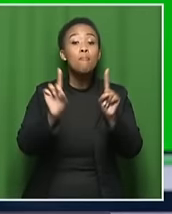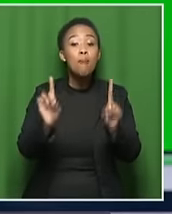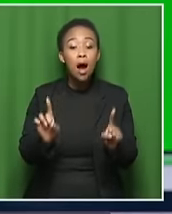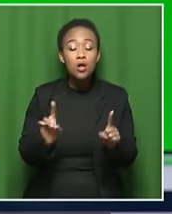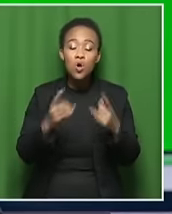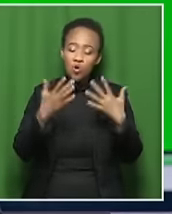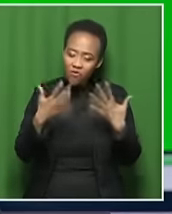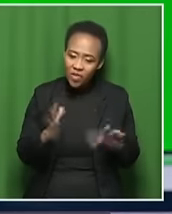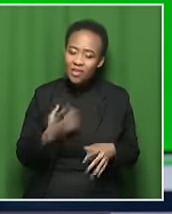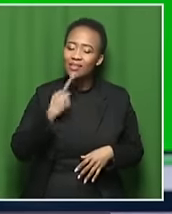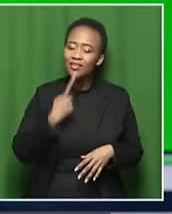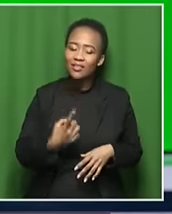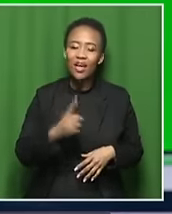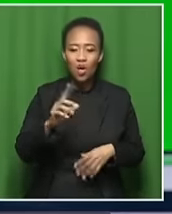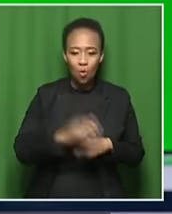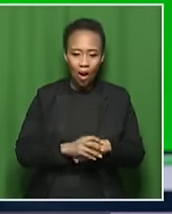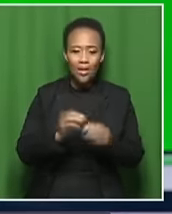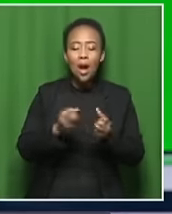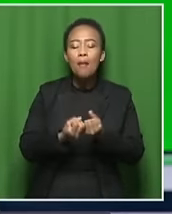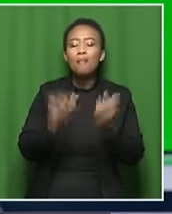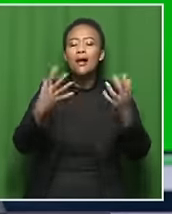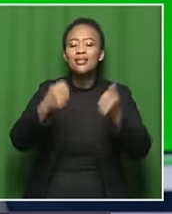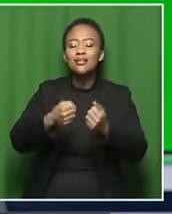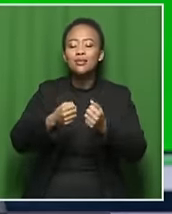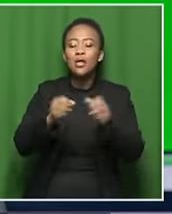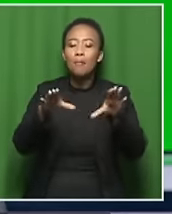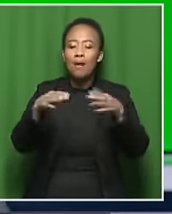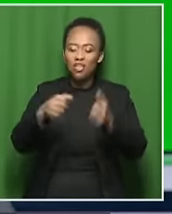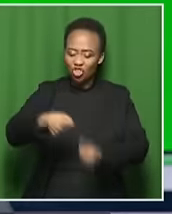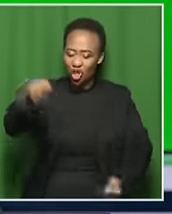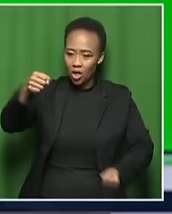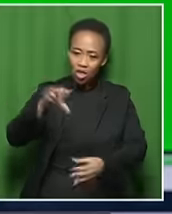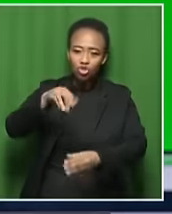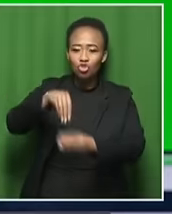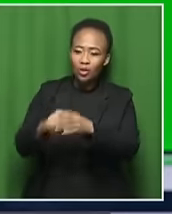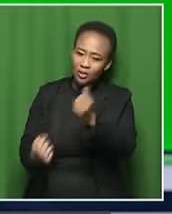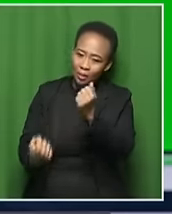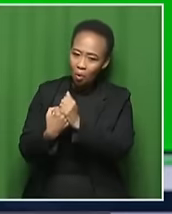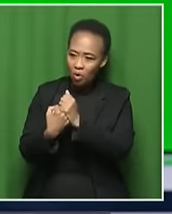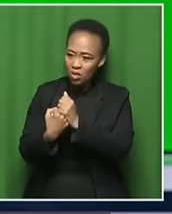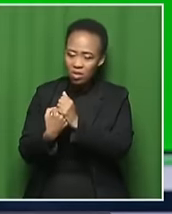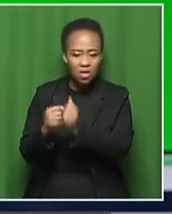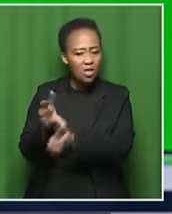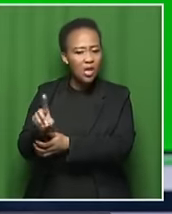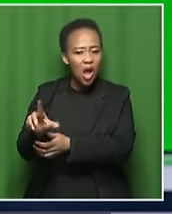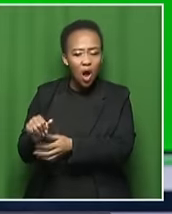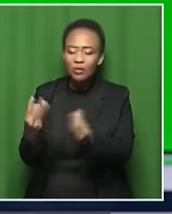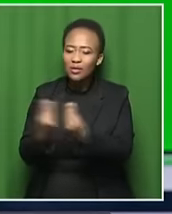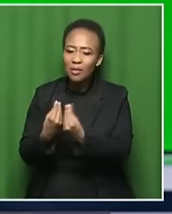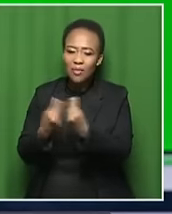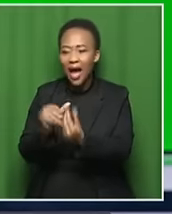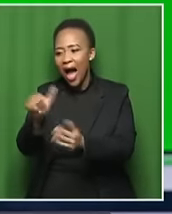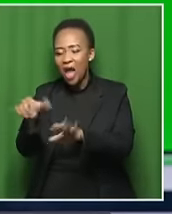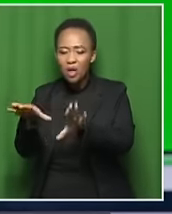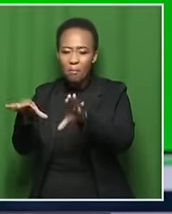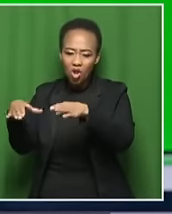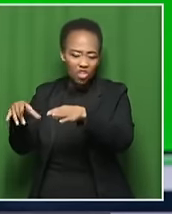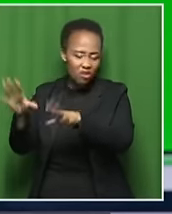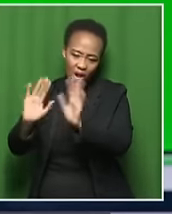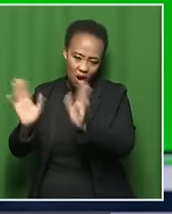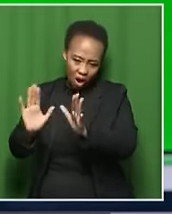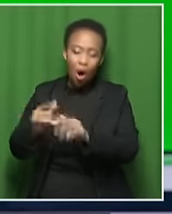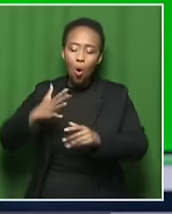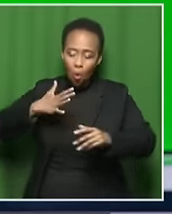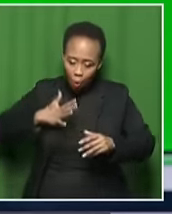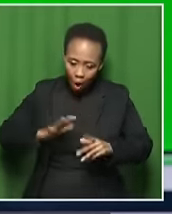way. We did not join the multi-party charter for another political party. We did so for South Africans. Our commitment to South Africans for change